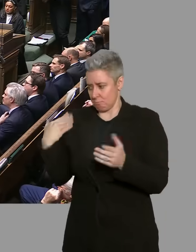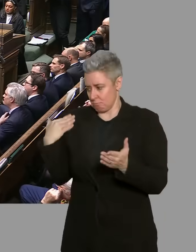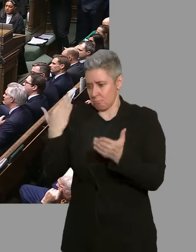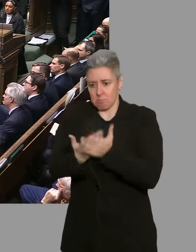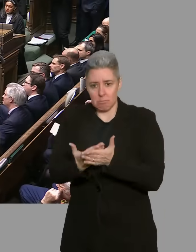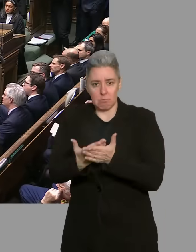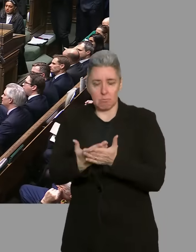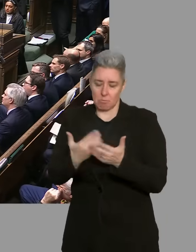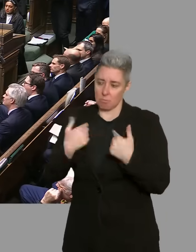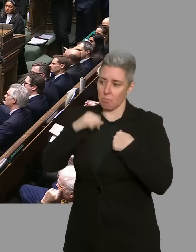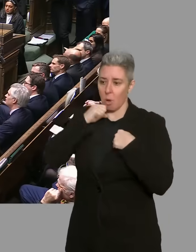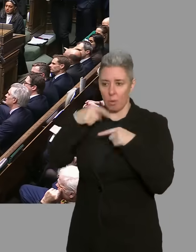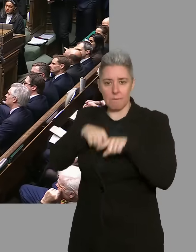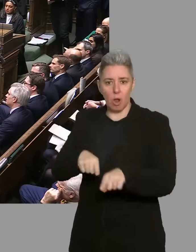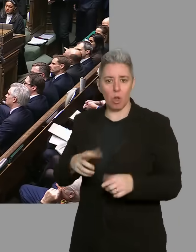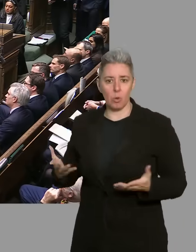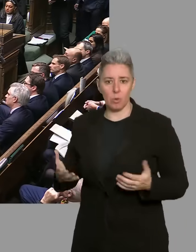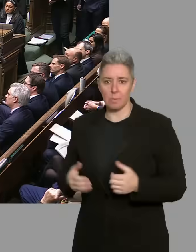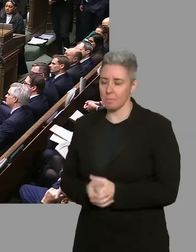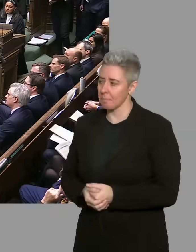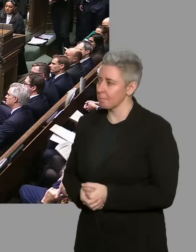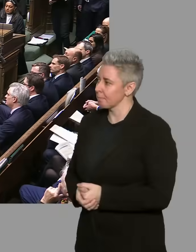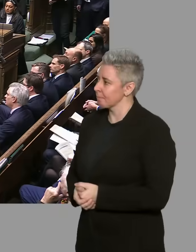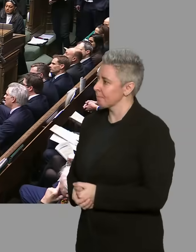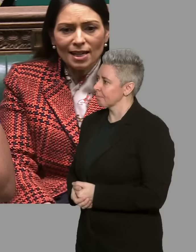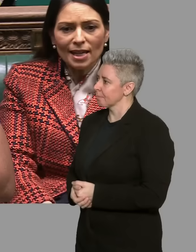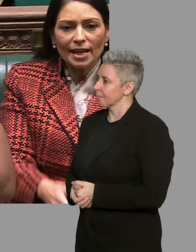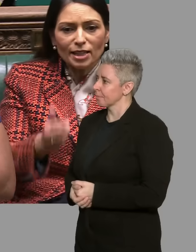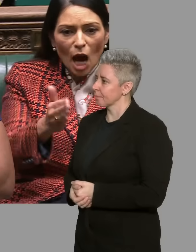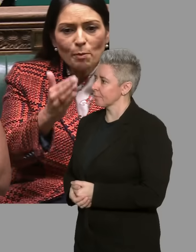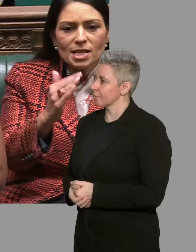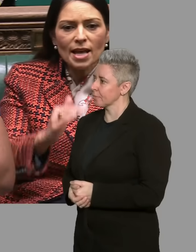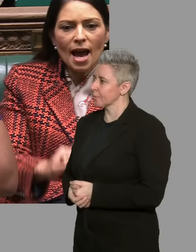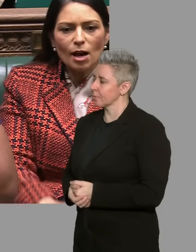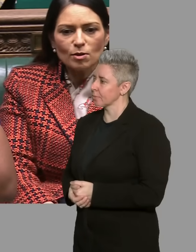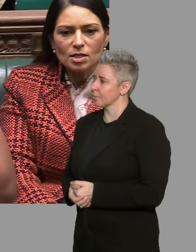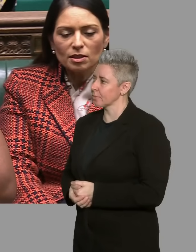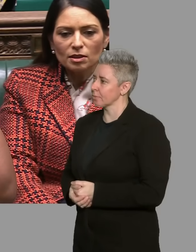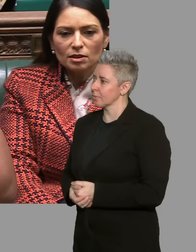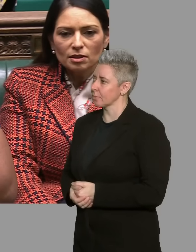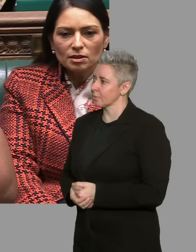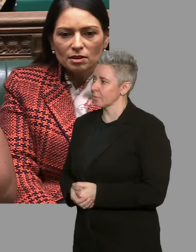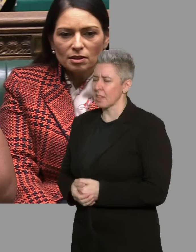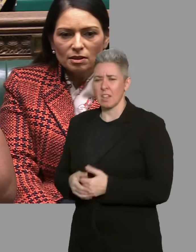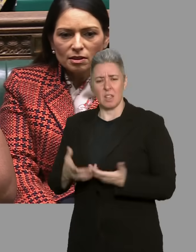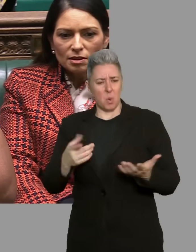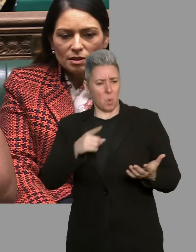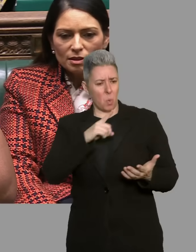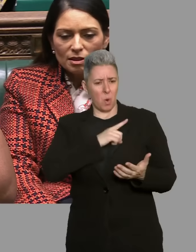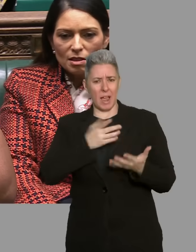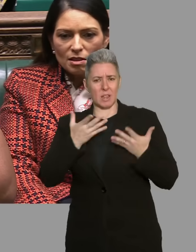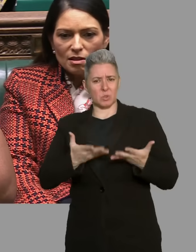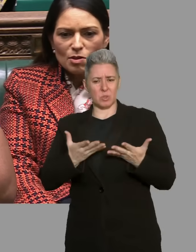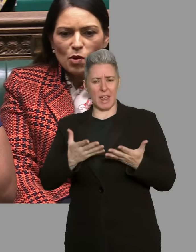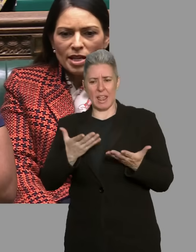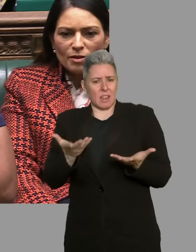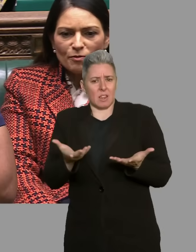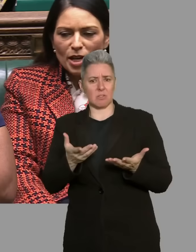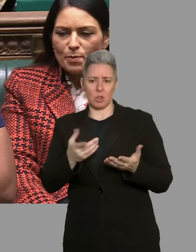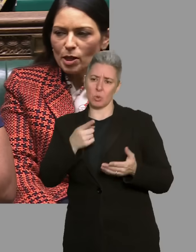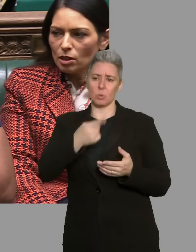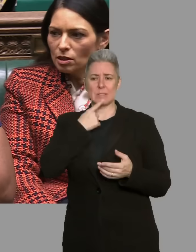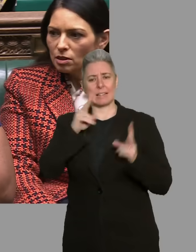Badenoch. Mr. Speaker, why is today not the earliest opportunity? The truth is, the Prime Minister does not